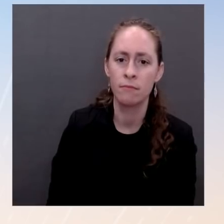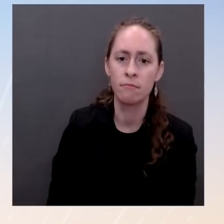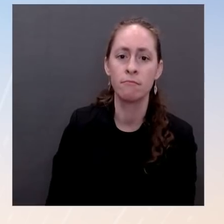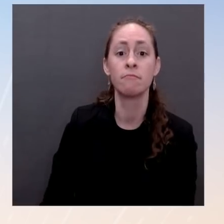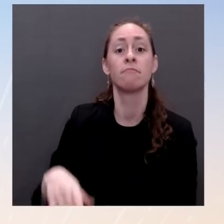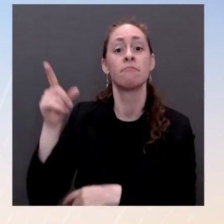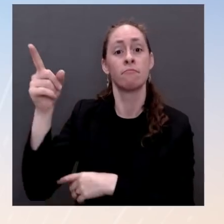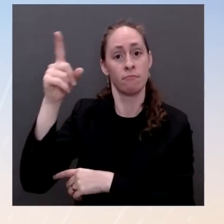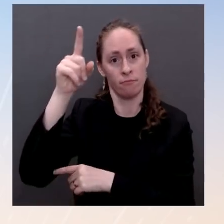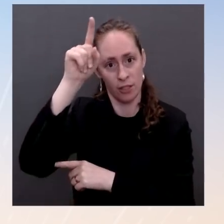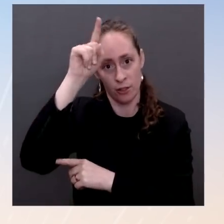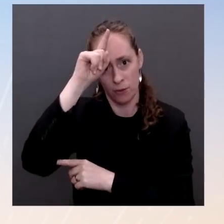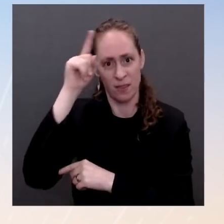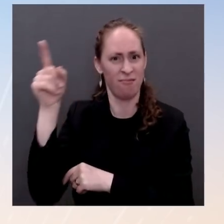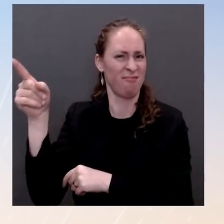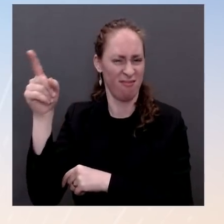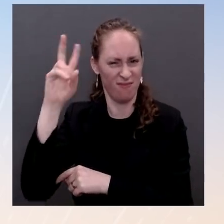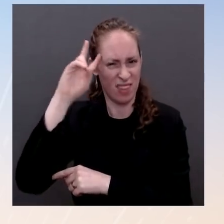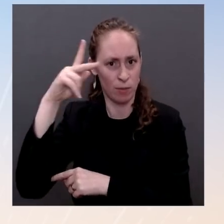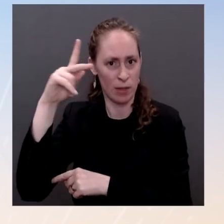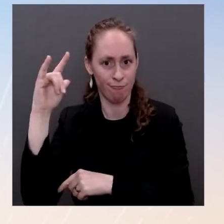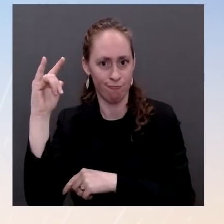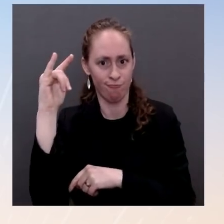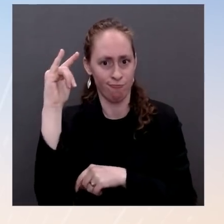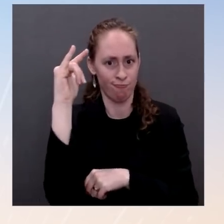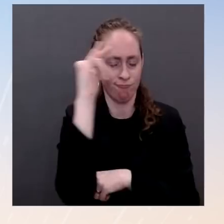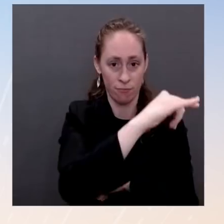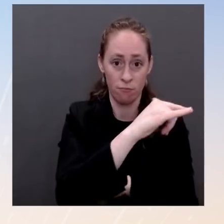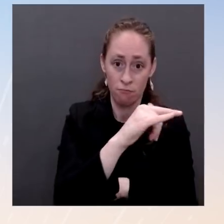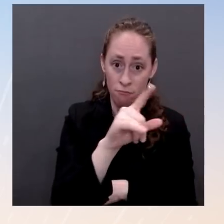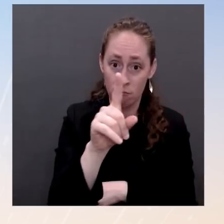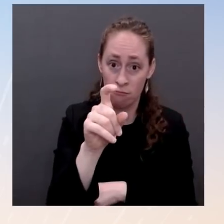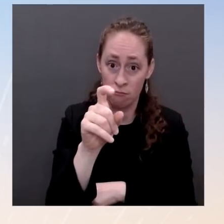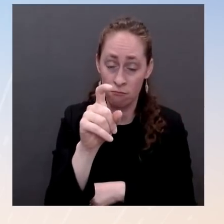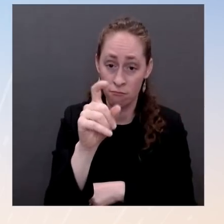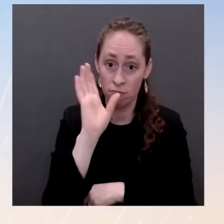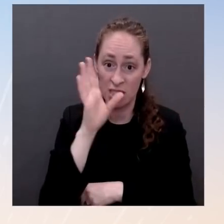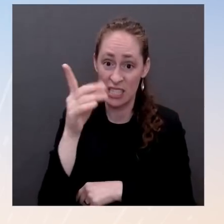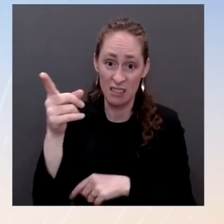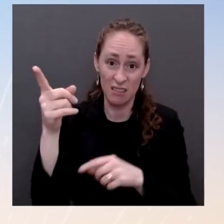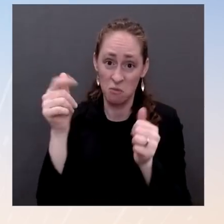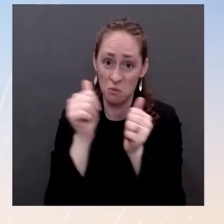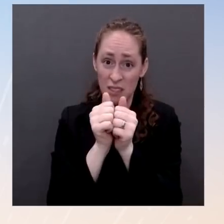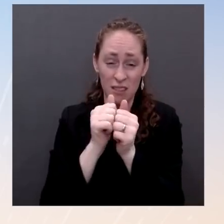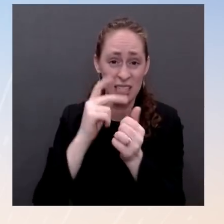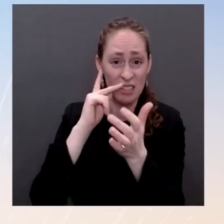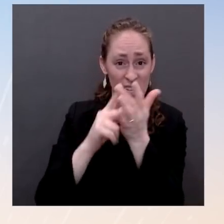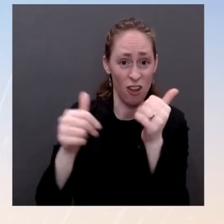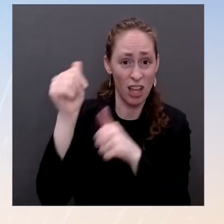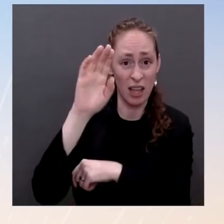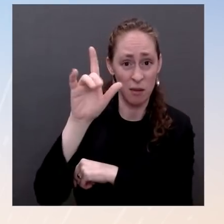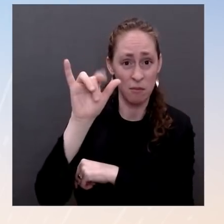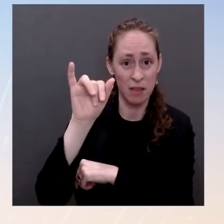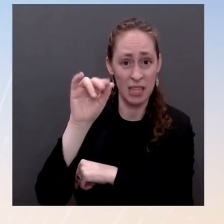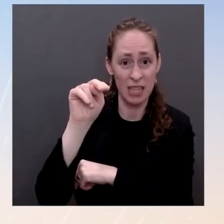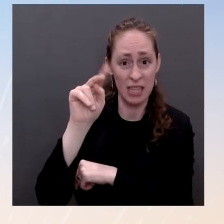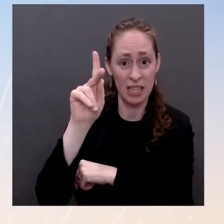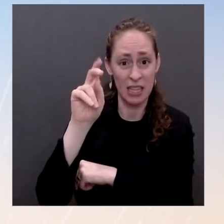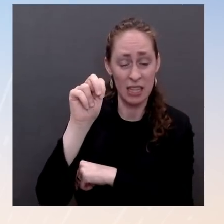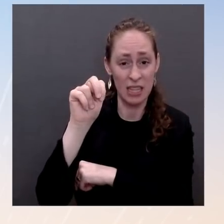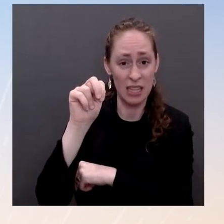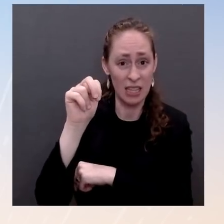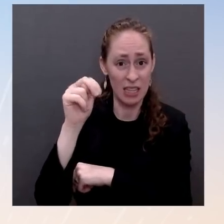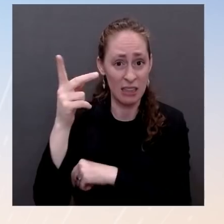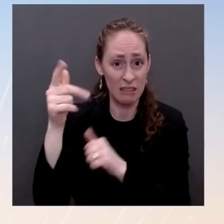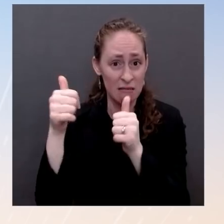Secretary Blinken? And if so, would a last-minute addition suggest a different or perhaps reduced or more limited role for Vice President Harris at